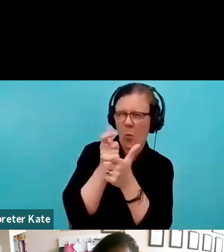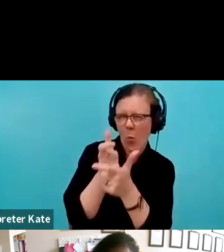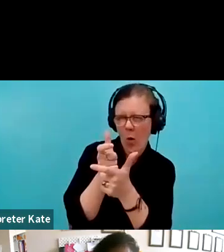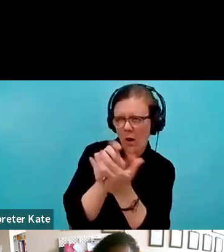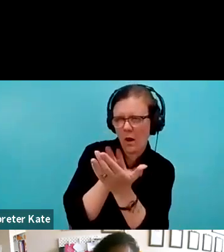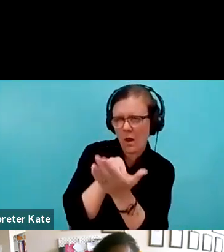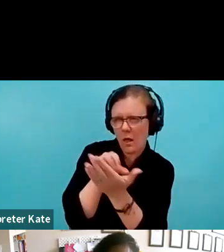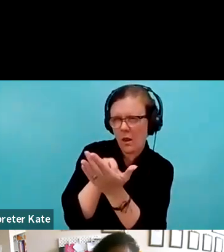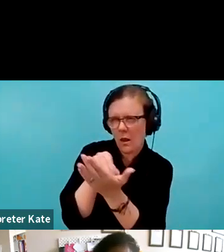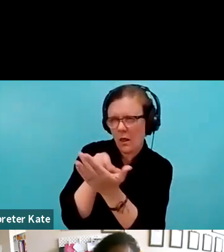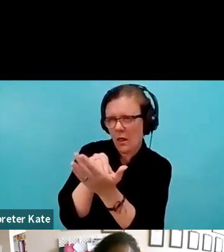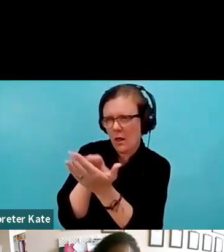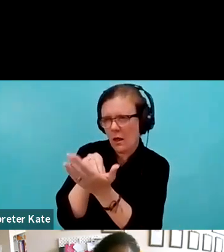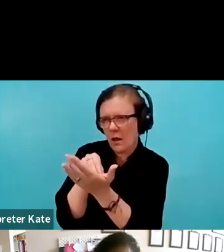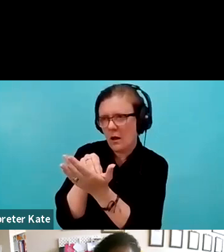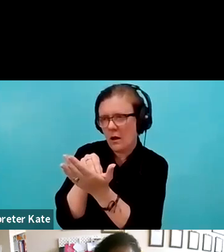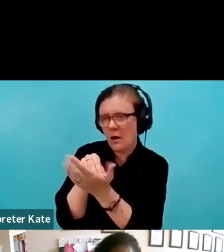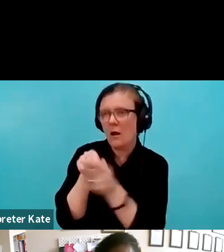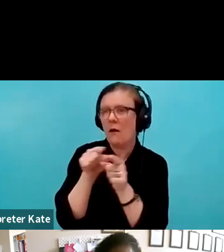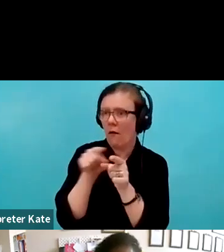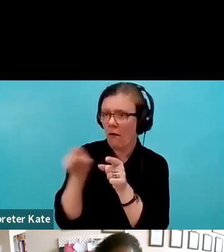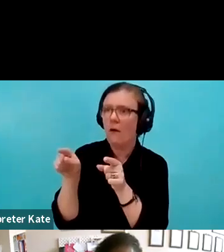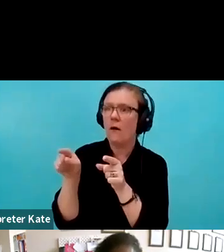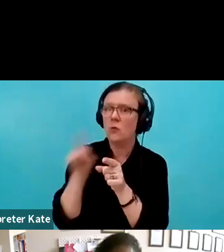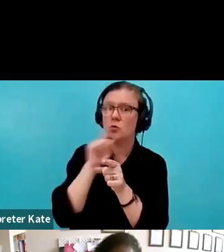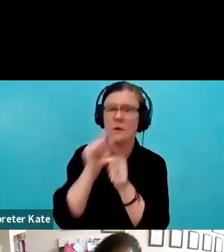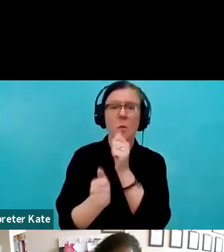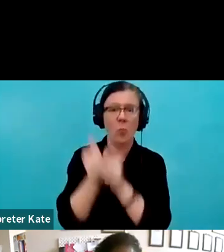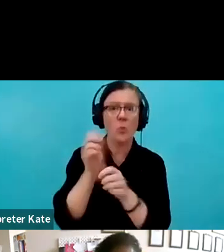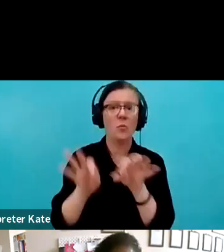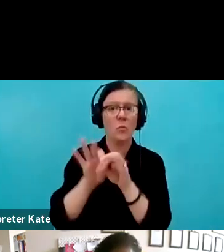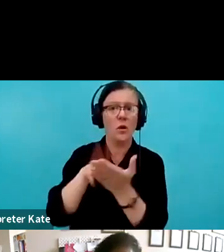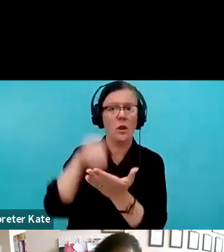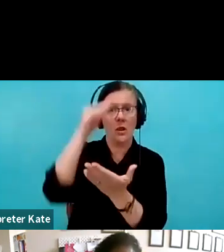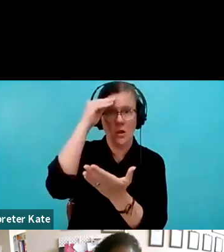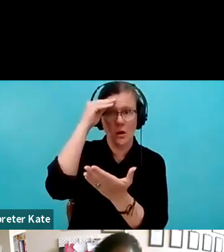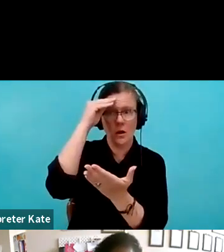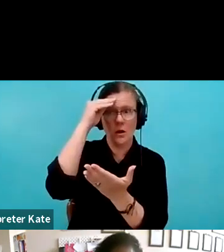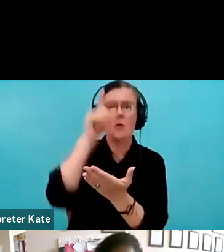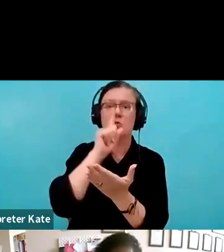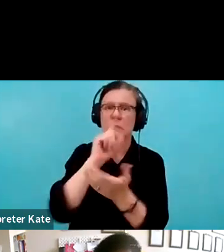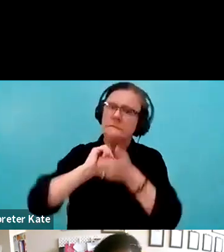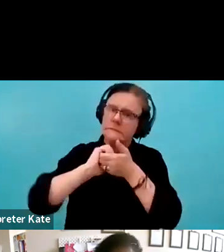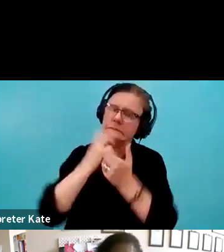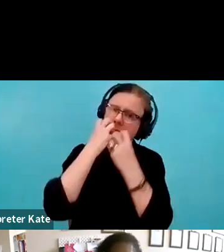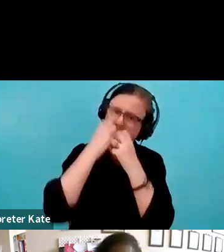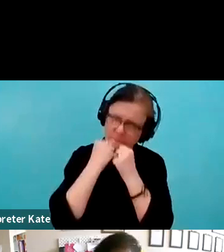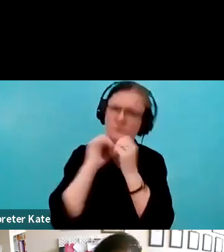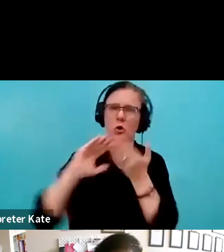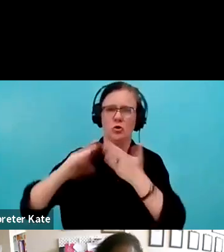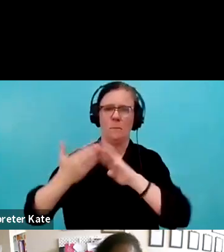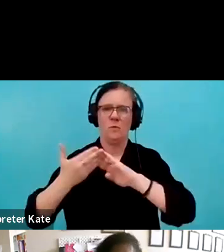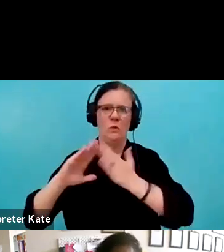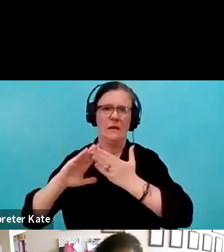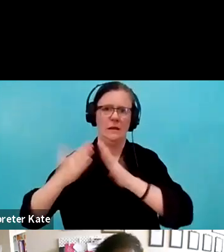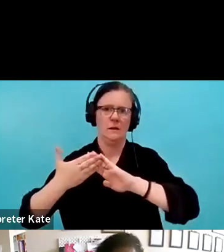And the lessons of the film, I think one of the most important lessons is how important community is, and to